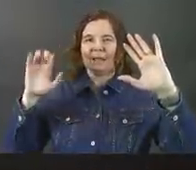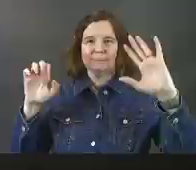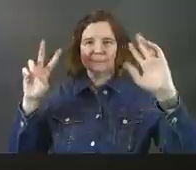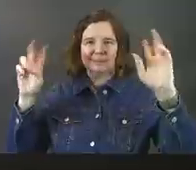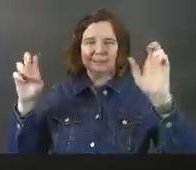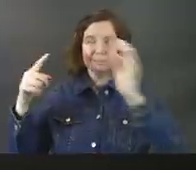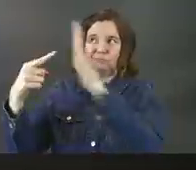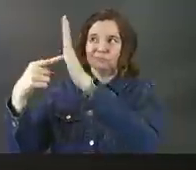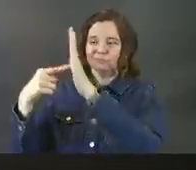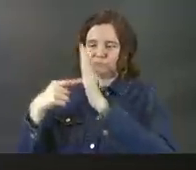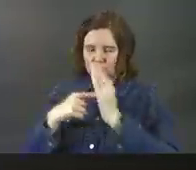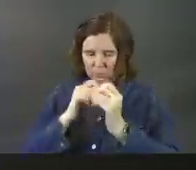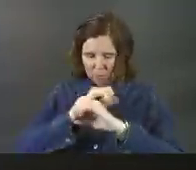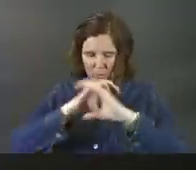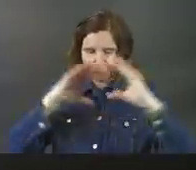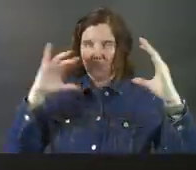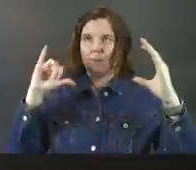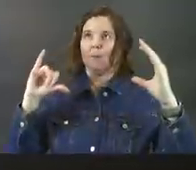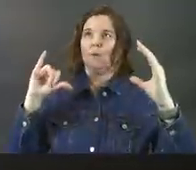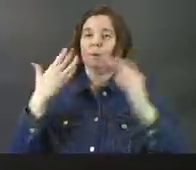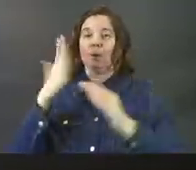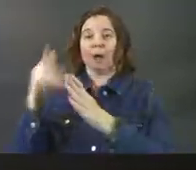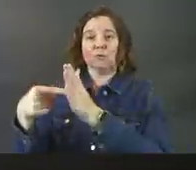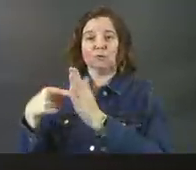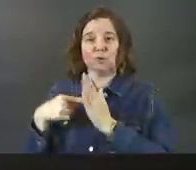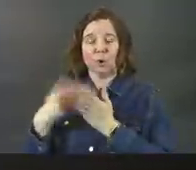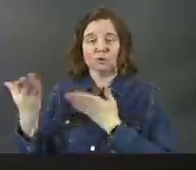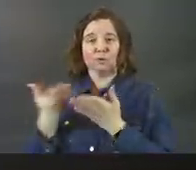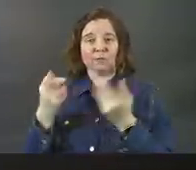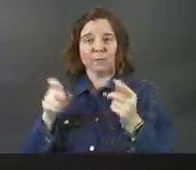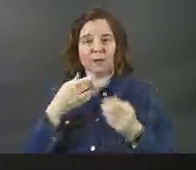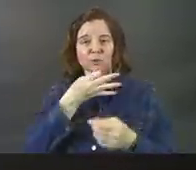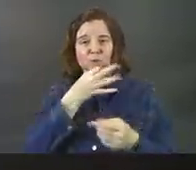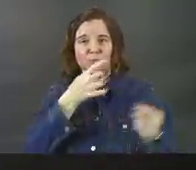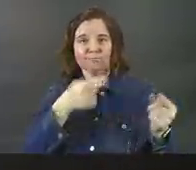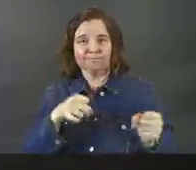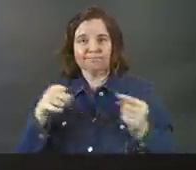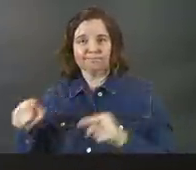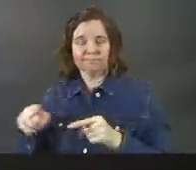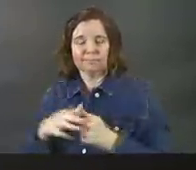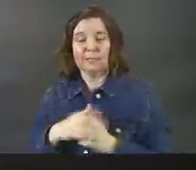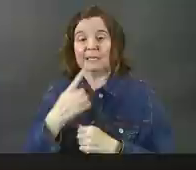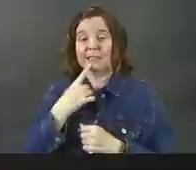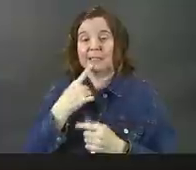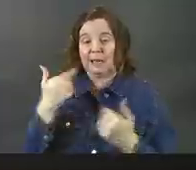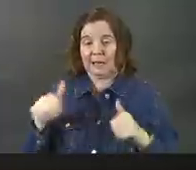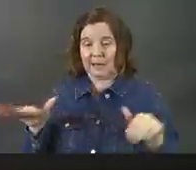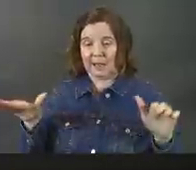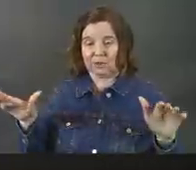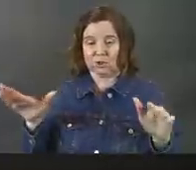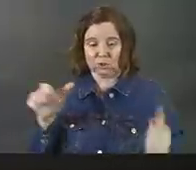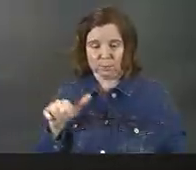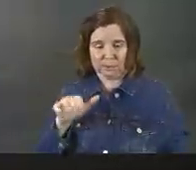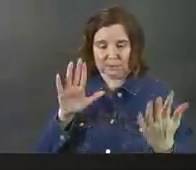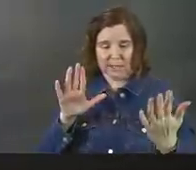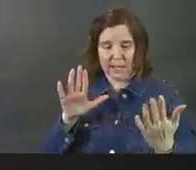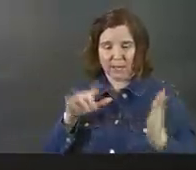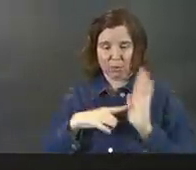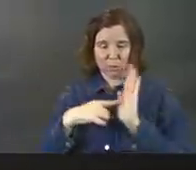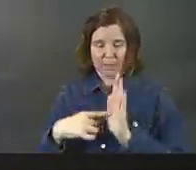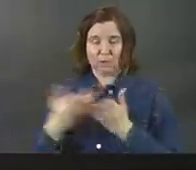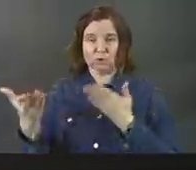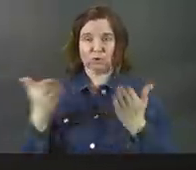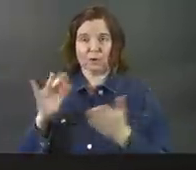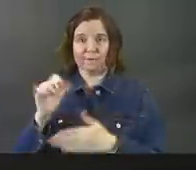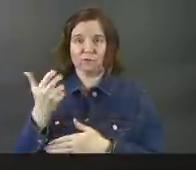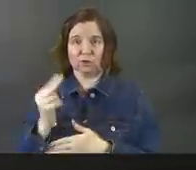from Jesus Christ, which God gave him to show his servants the events that must soon take place. He sent an angel to present this revelation to his